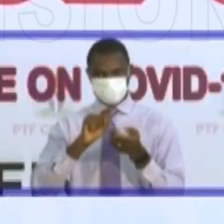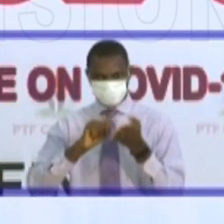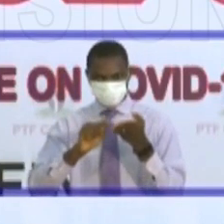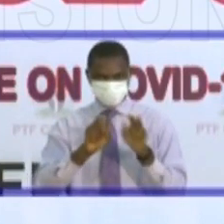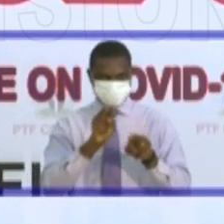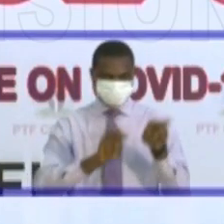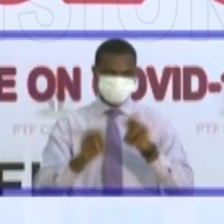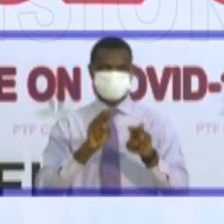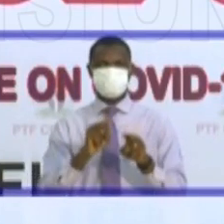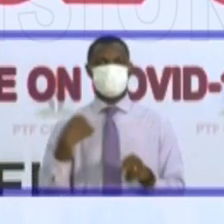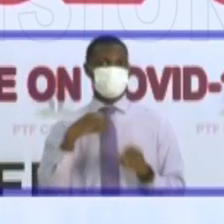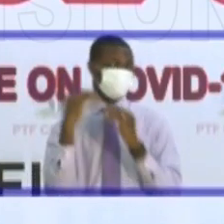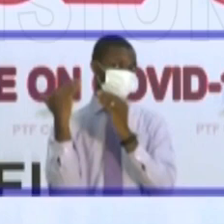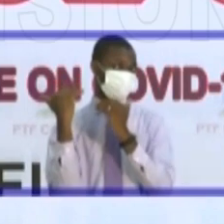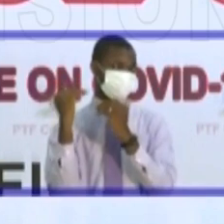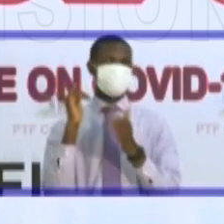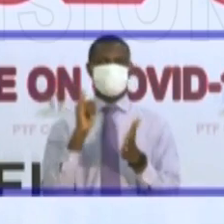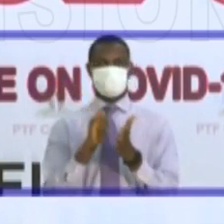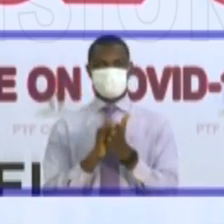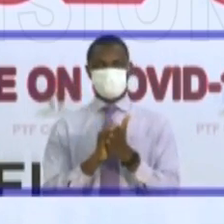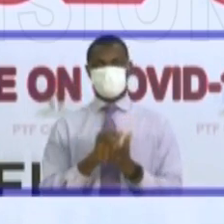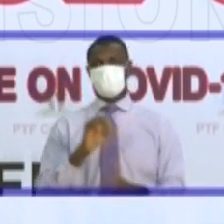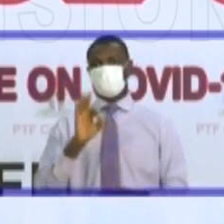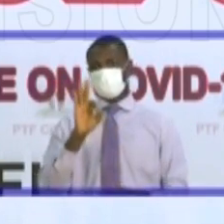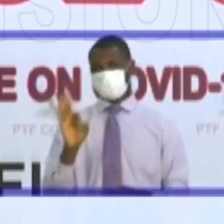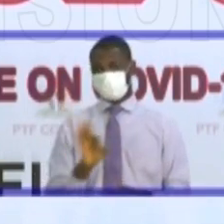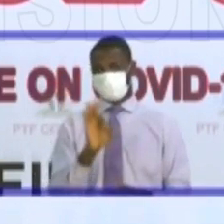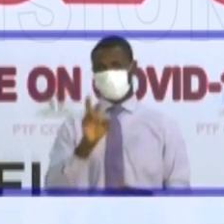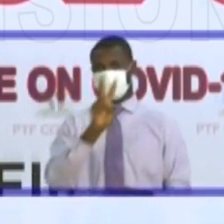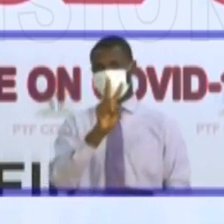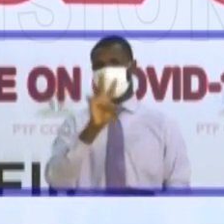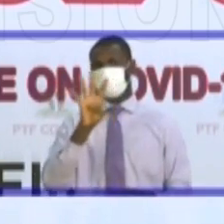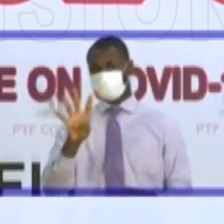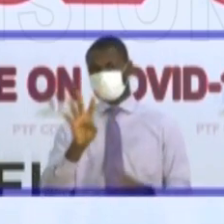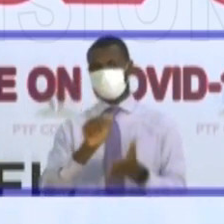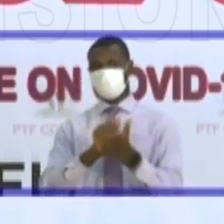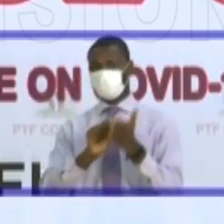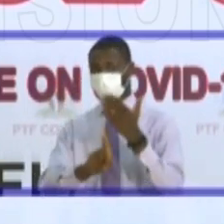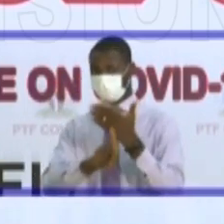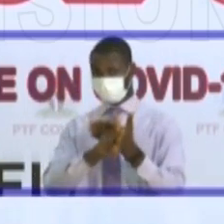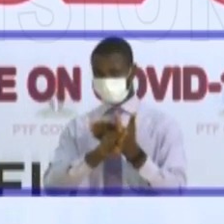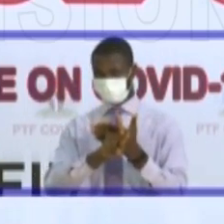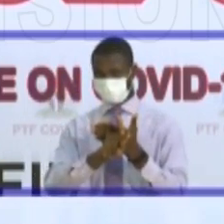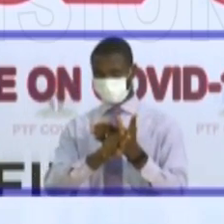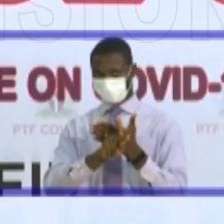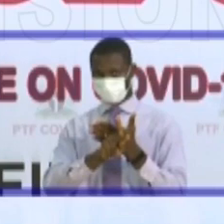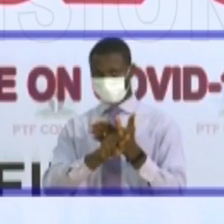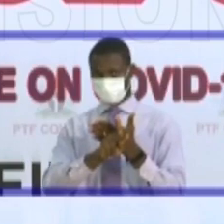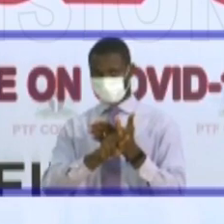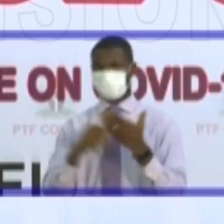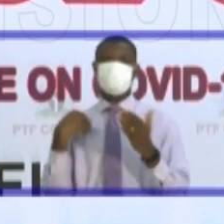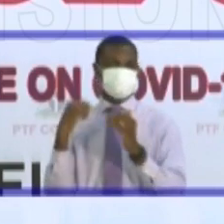It is anticipated that by Friday, 24th of April, by the grace of